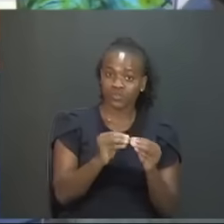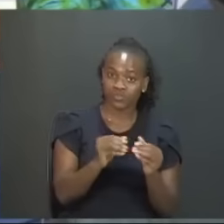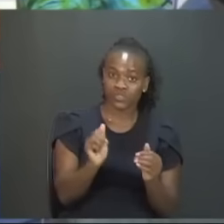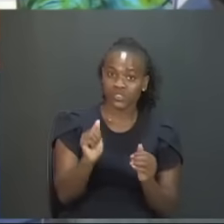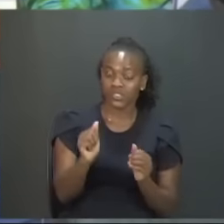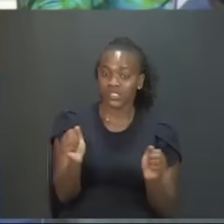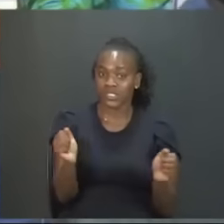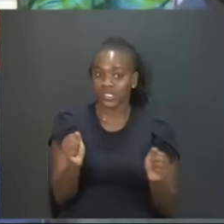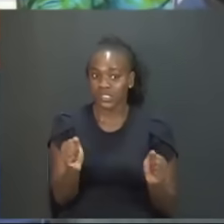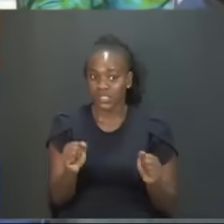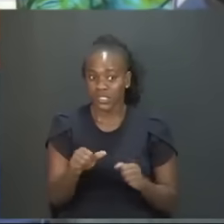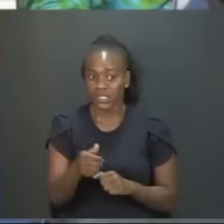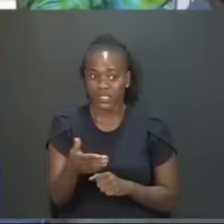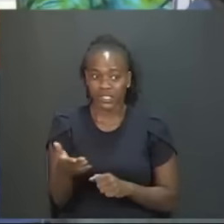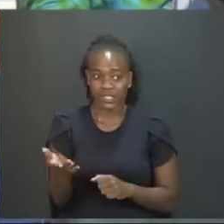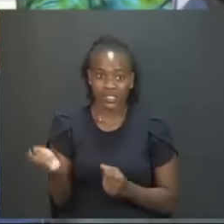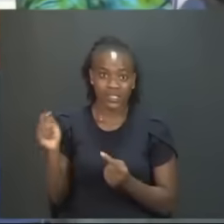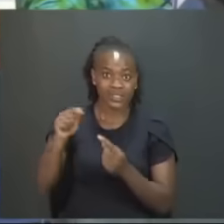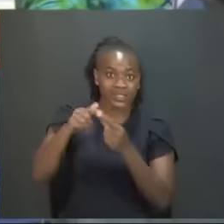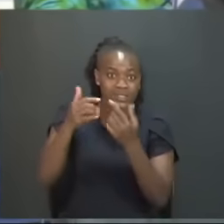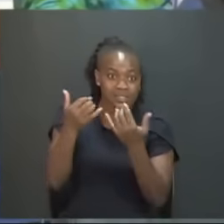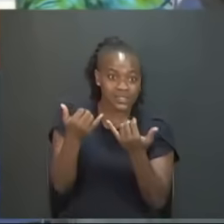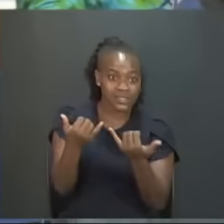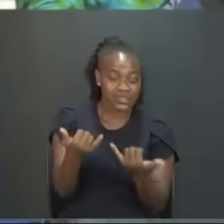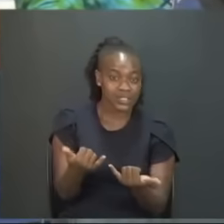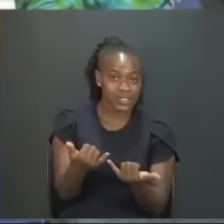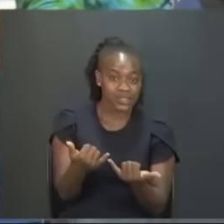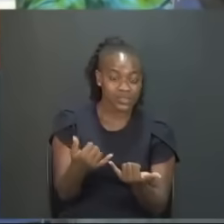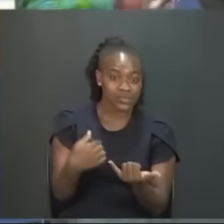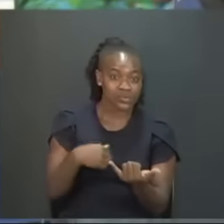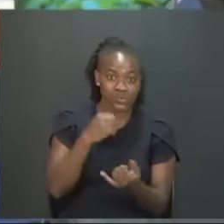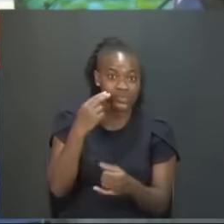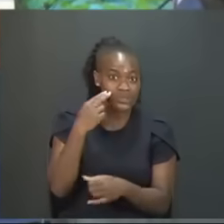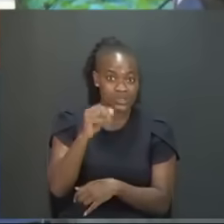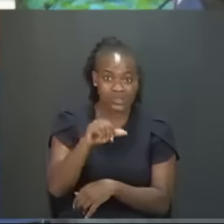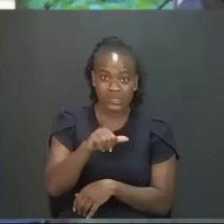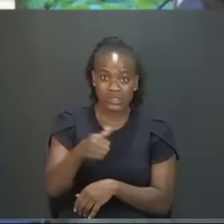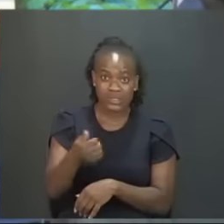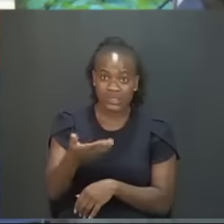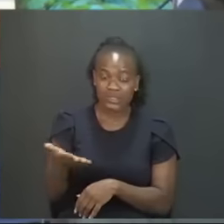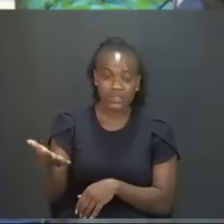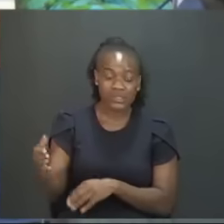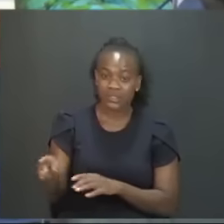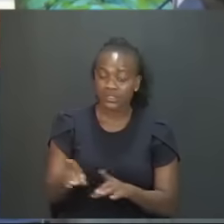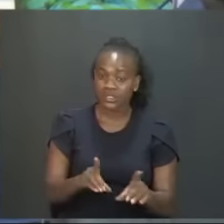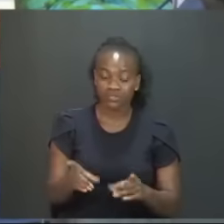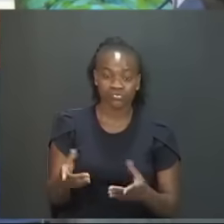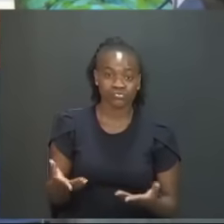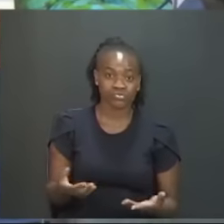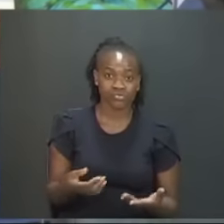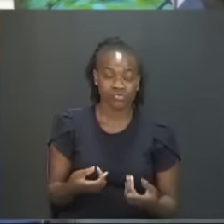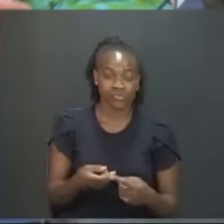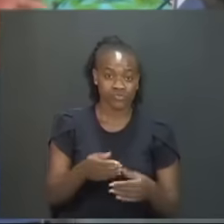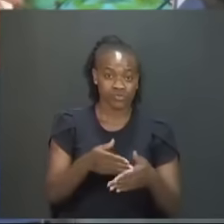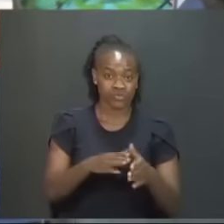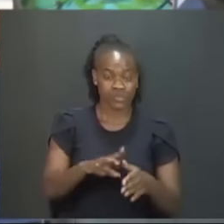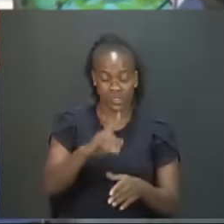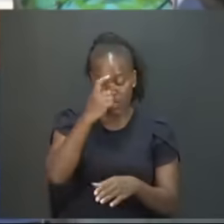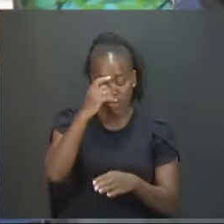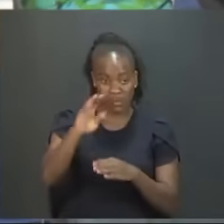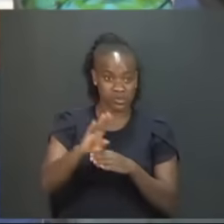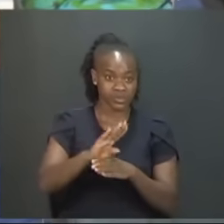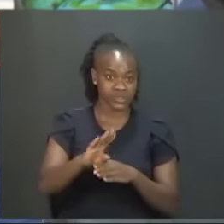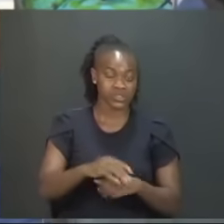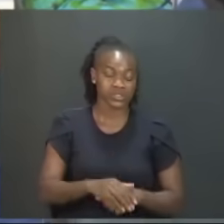conditions. Mr. Speaker, up to now, we have not seen any action from the leader of government business. And some of these